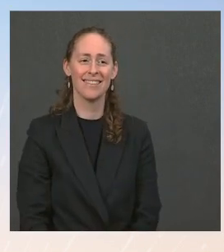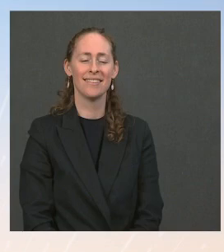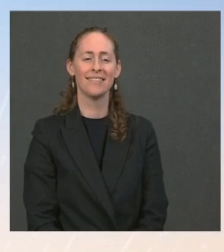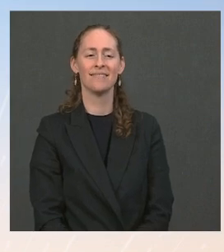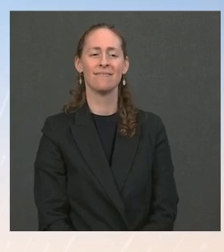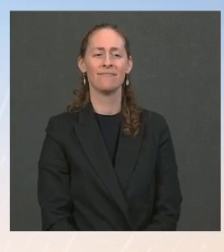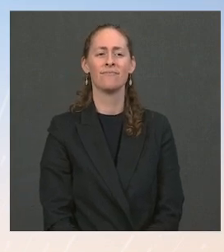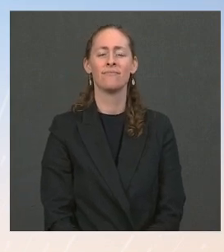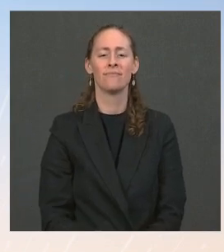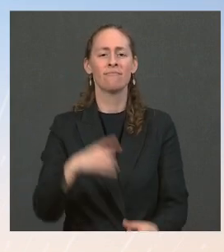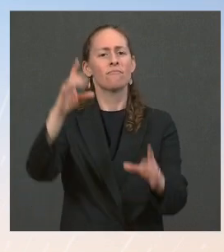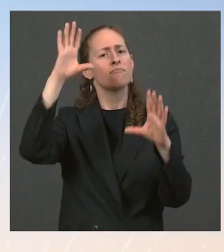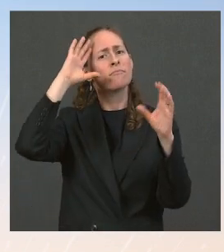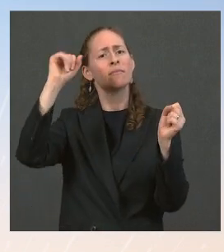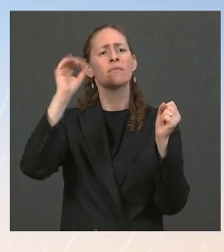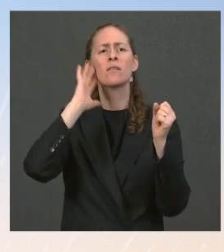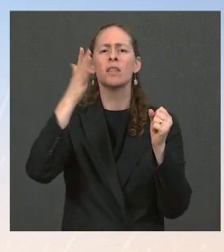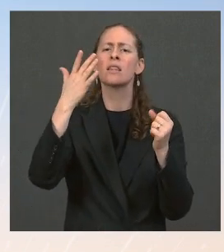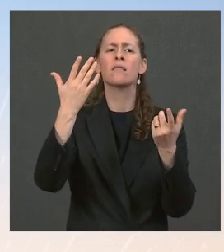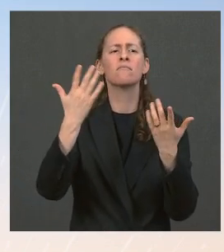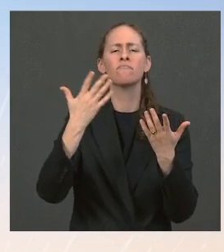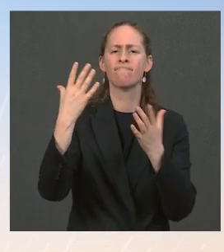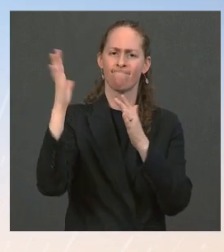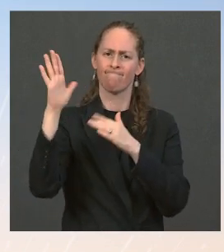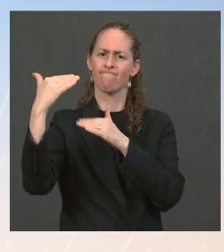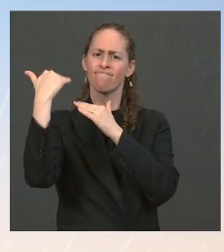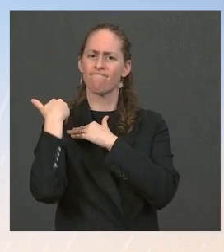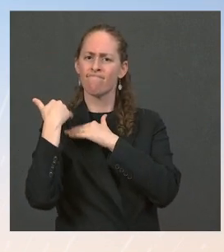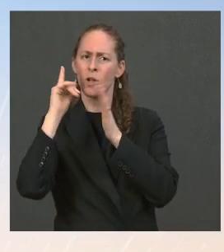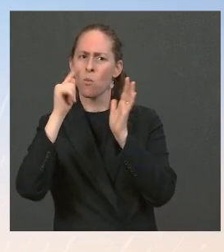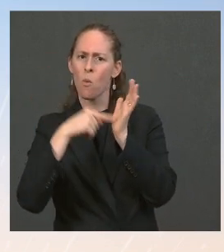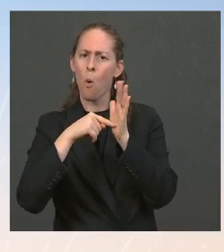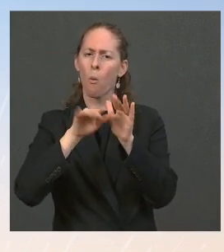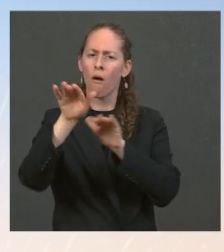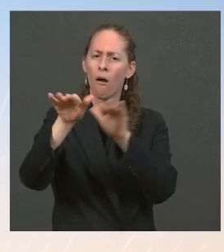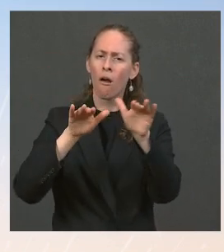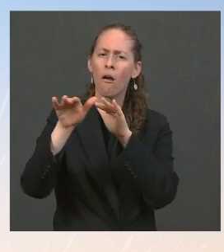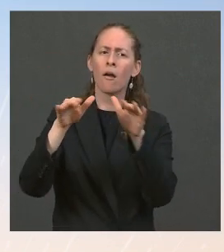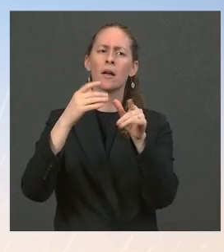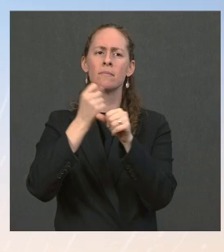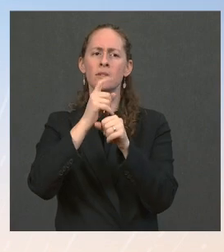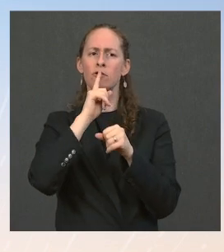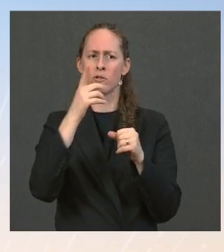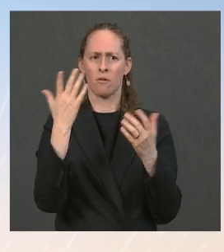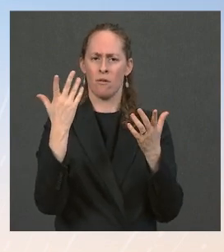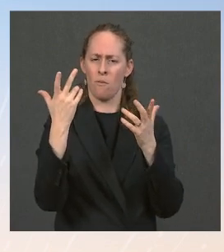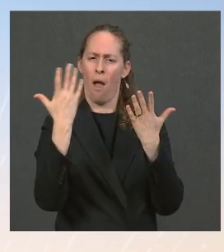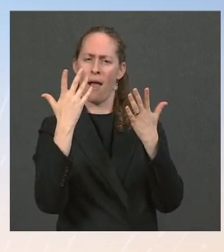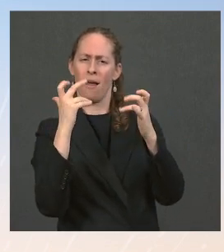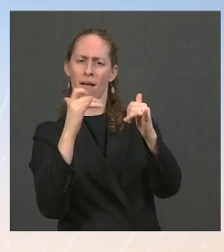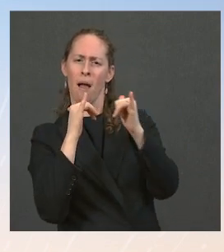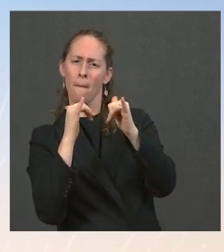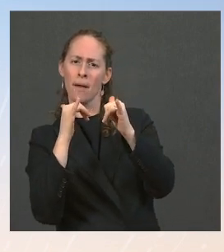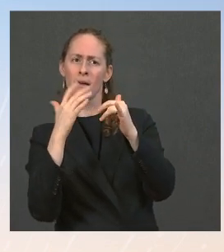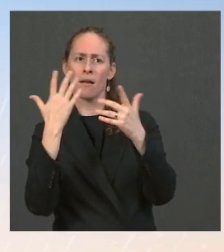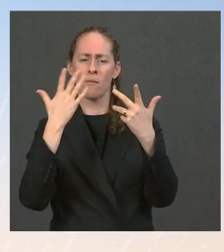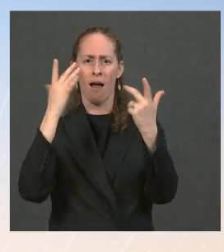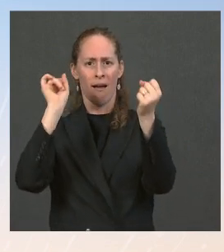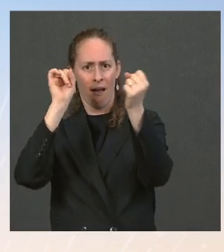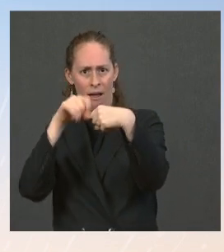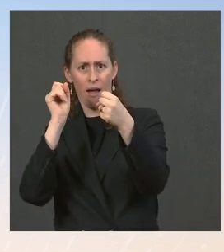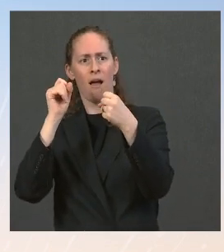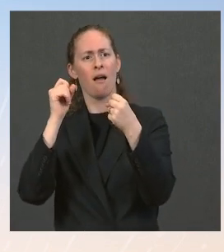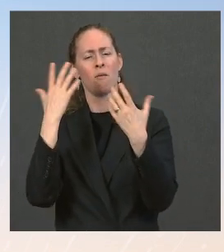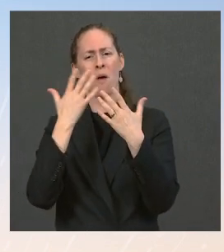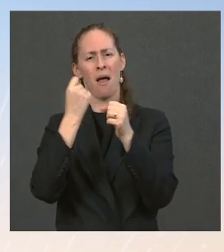play a role in talking and reminding people of what we have in common, how we can be united in making people's lives